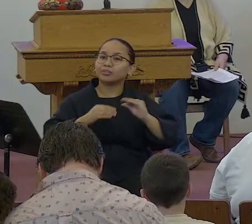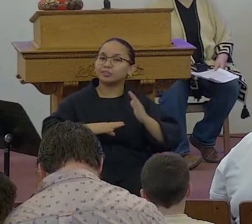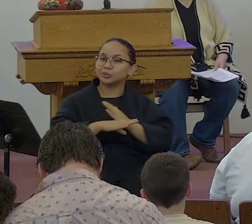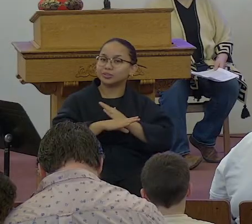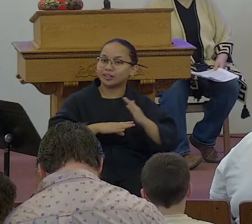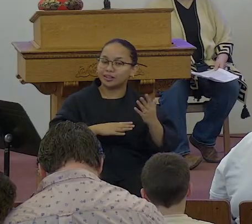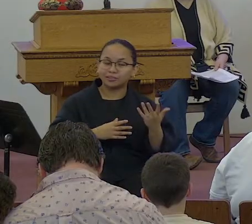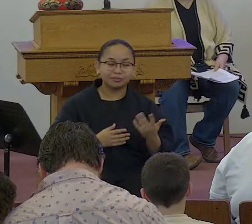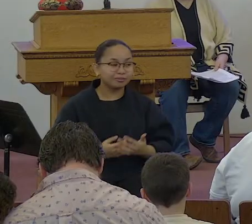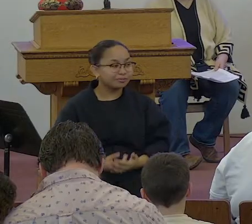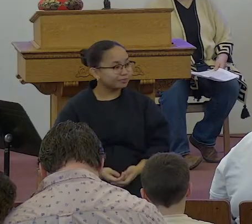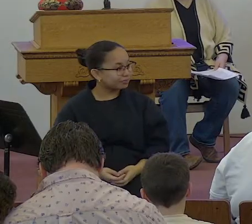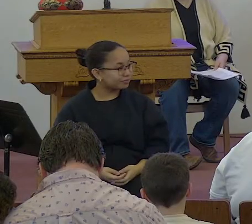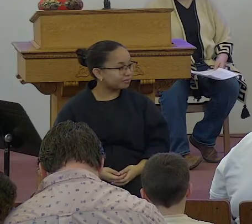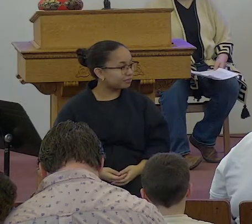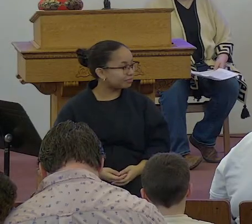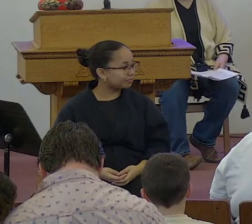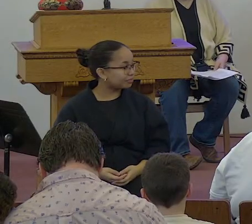Mama.